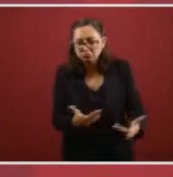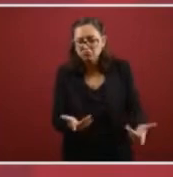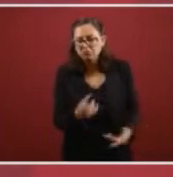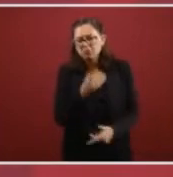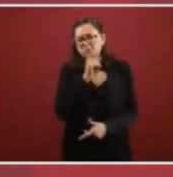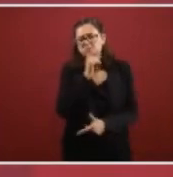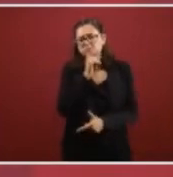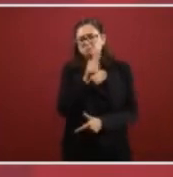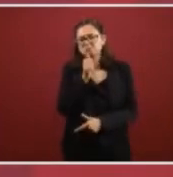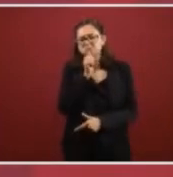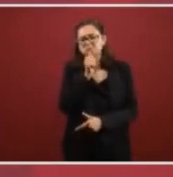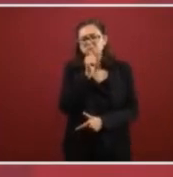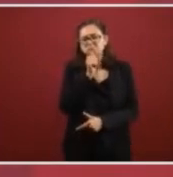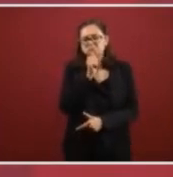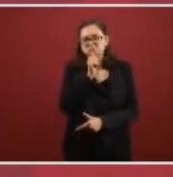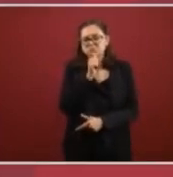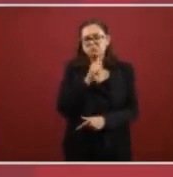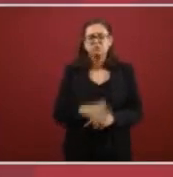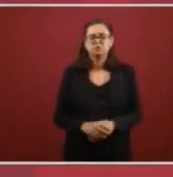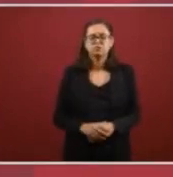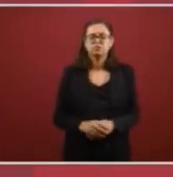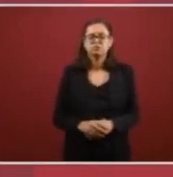happened or come into practice.